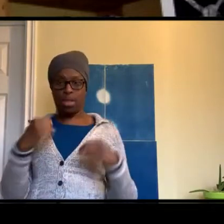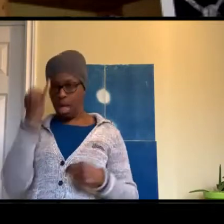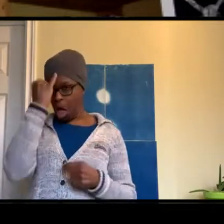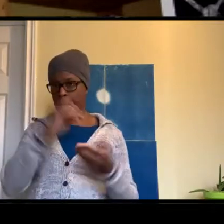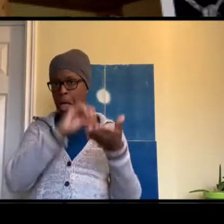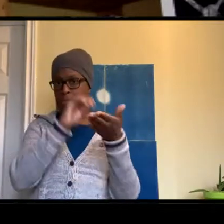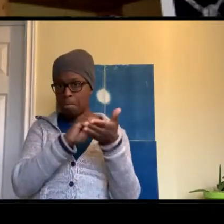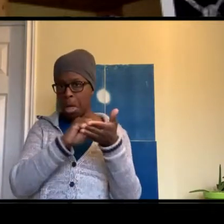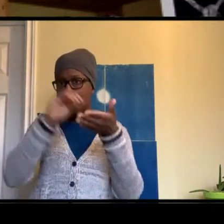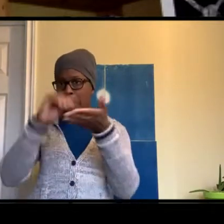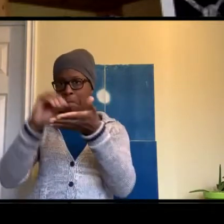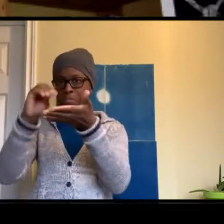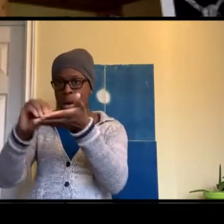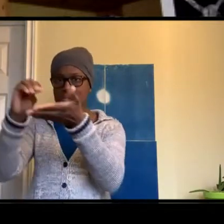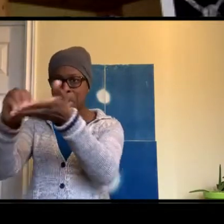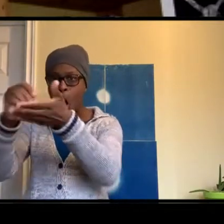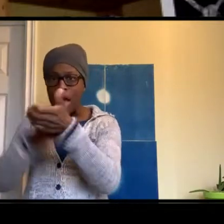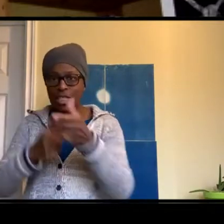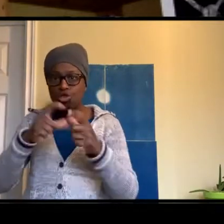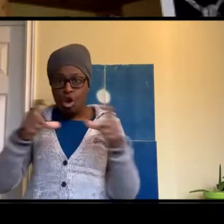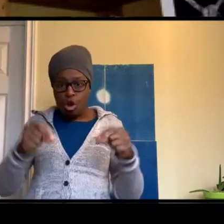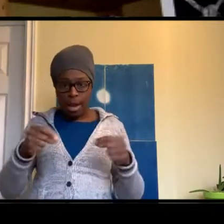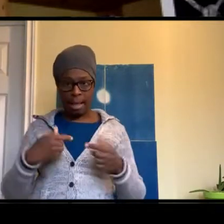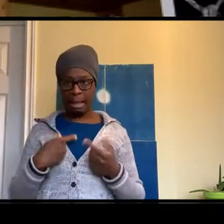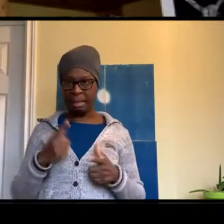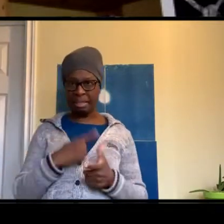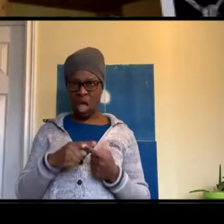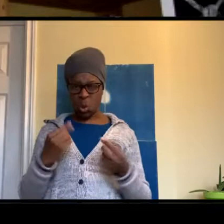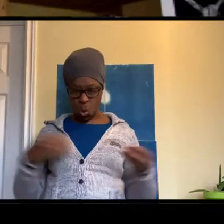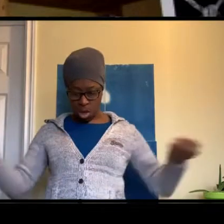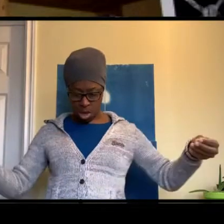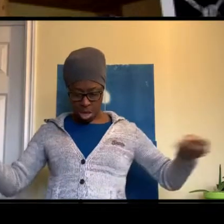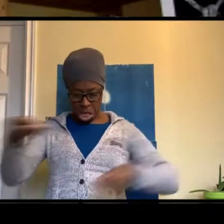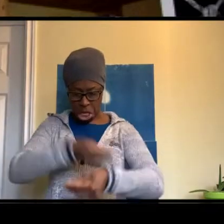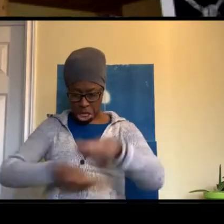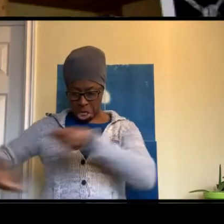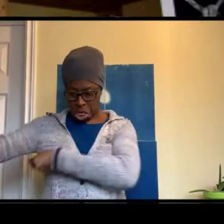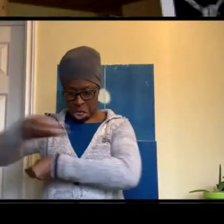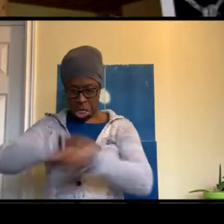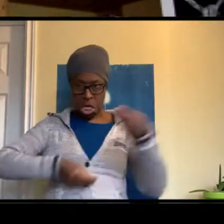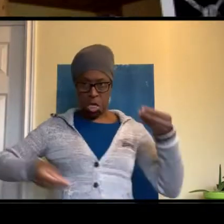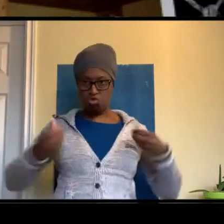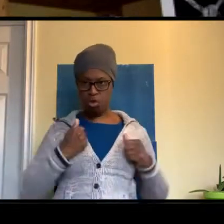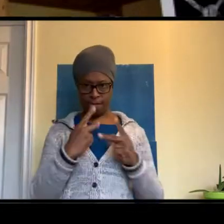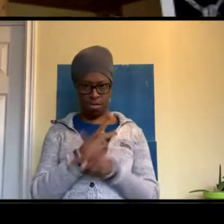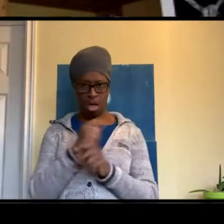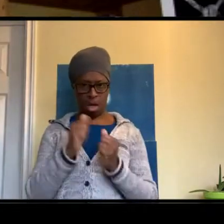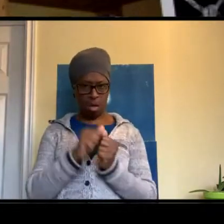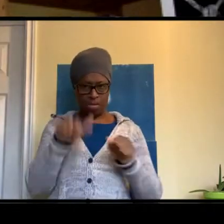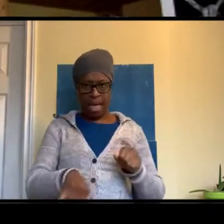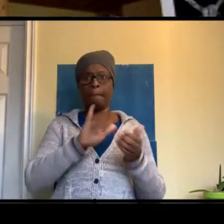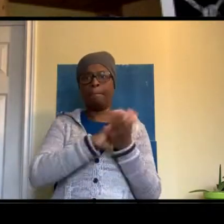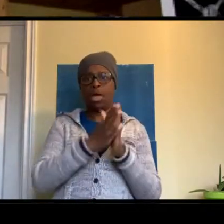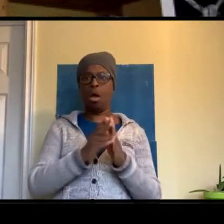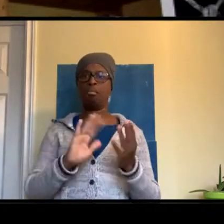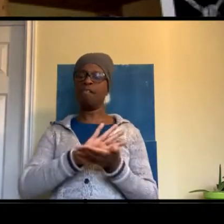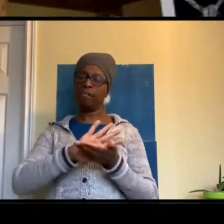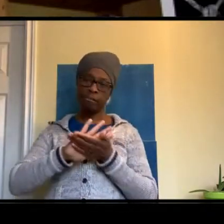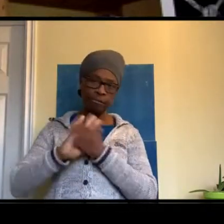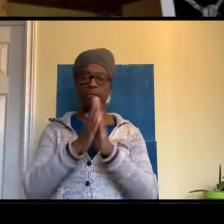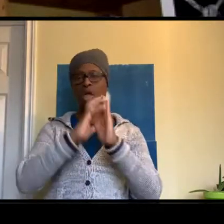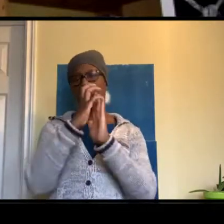what you're trying to do is you're trying to come up with your elevator pitch. You're trying to explain what your project is in